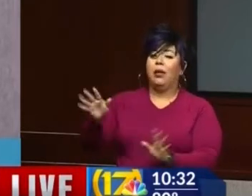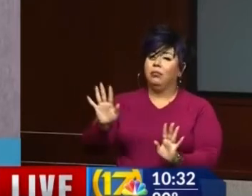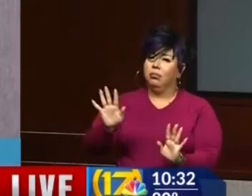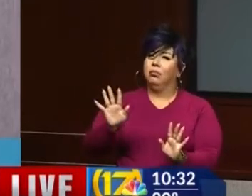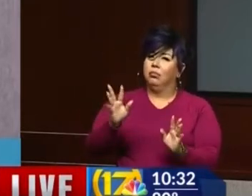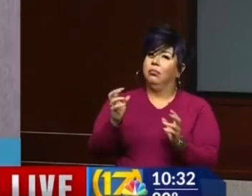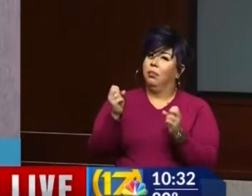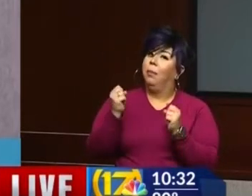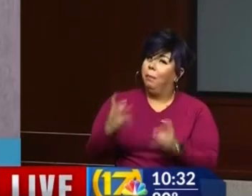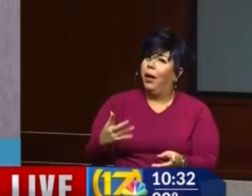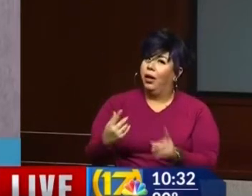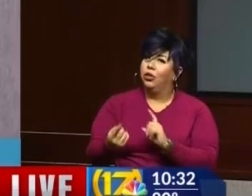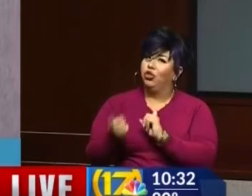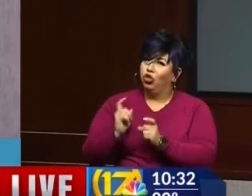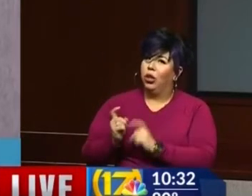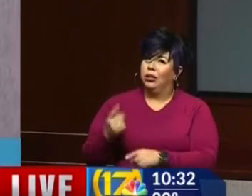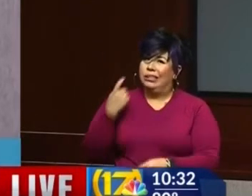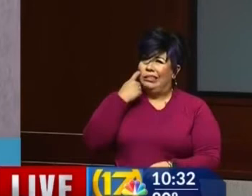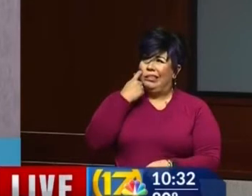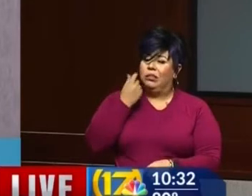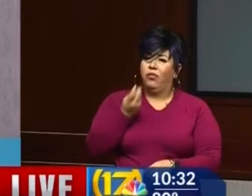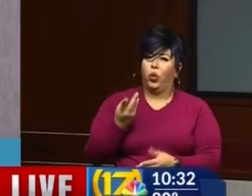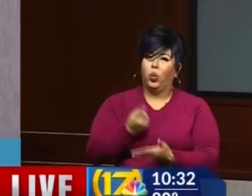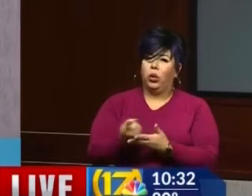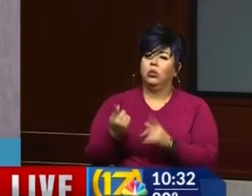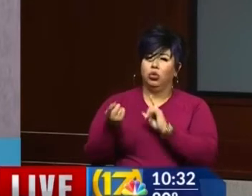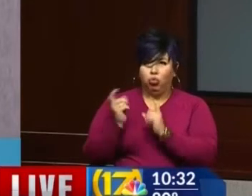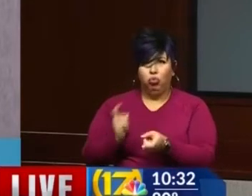changes over the last couple of weeks.